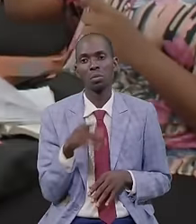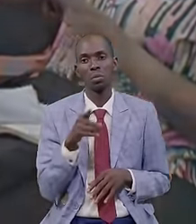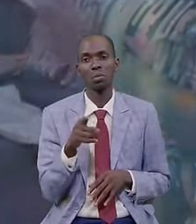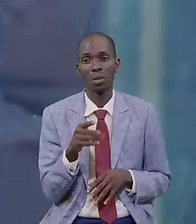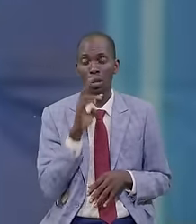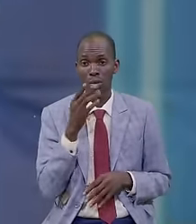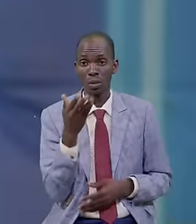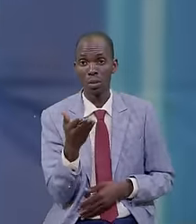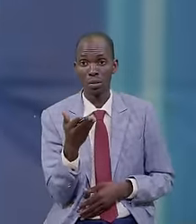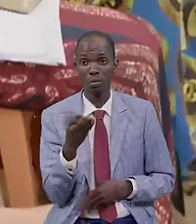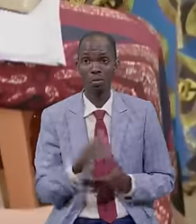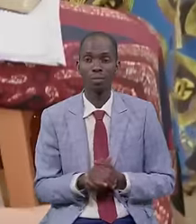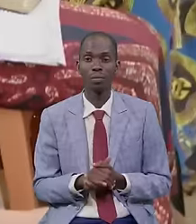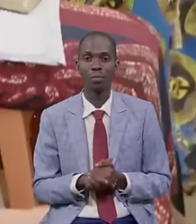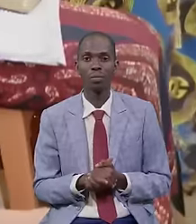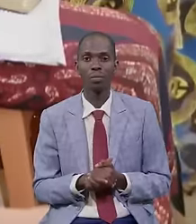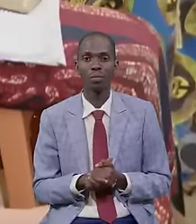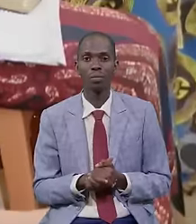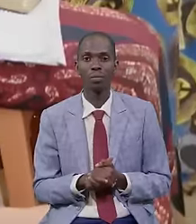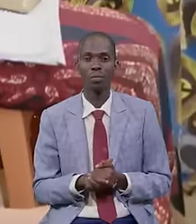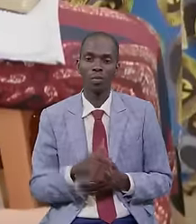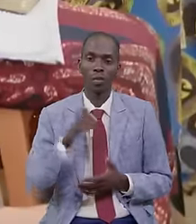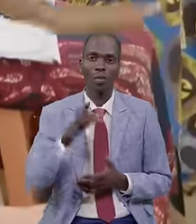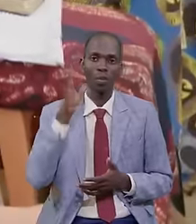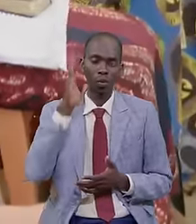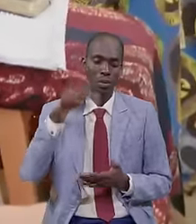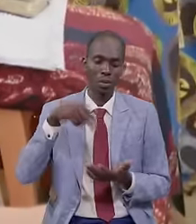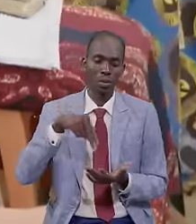are you? You will stand out.